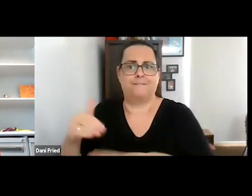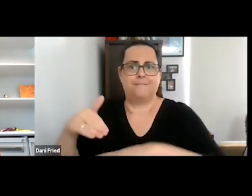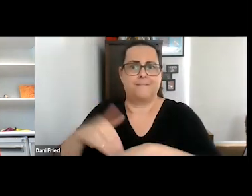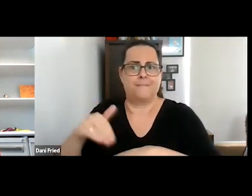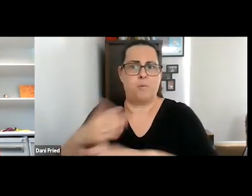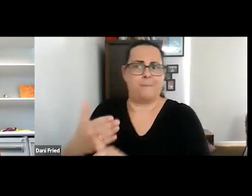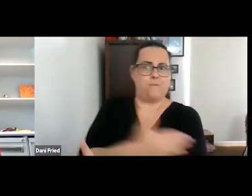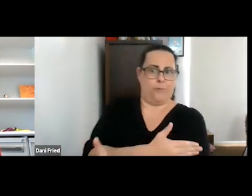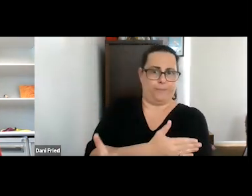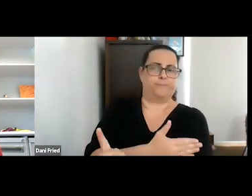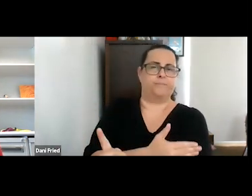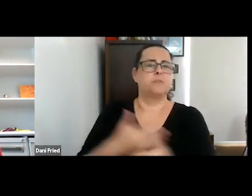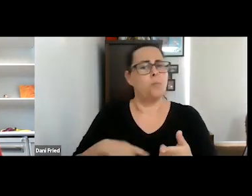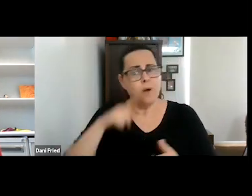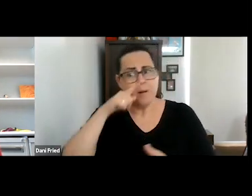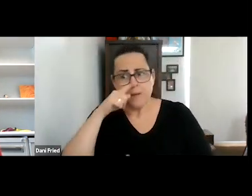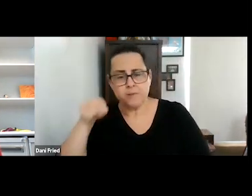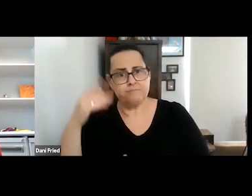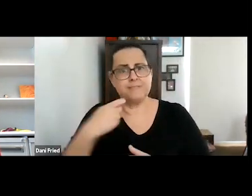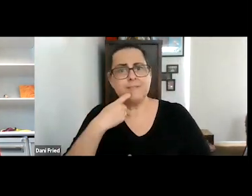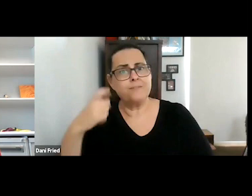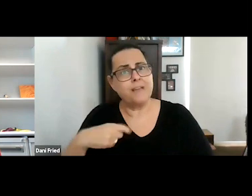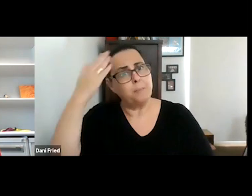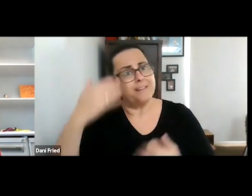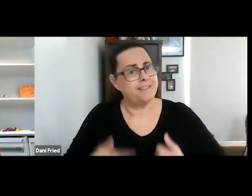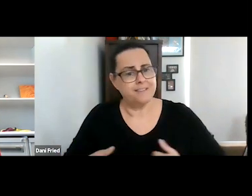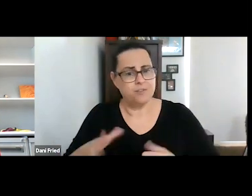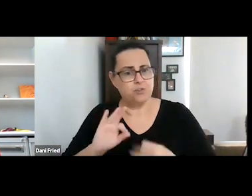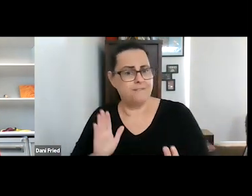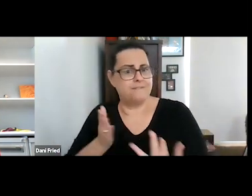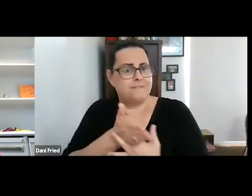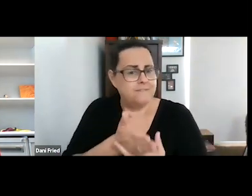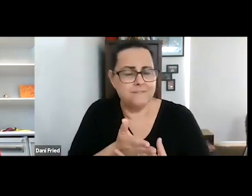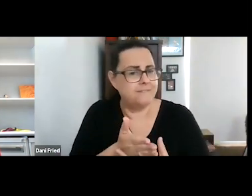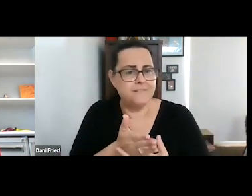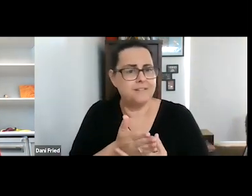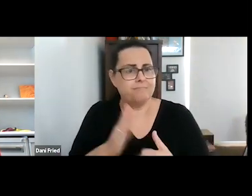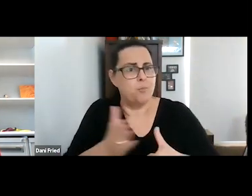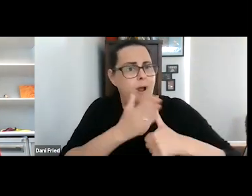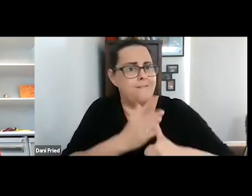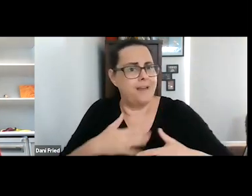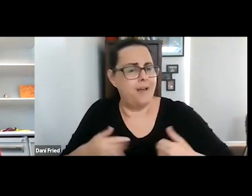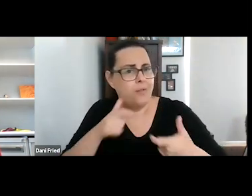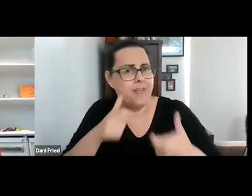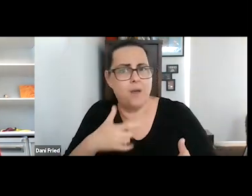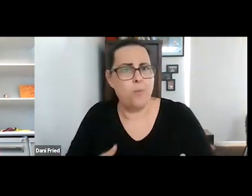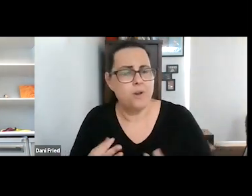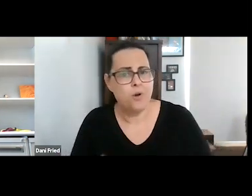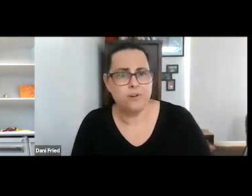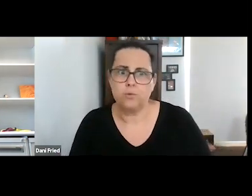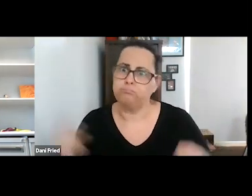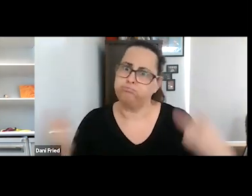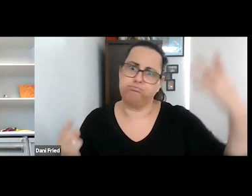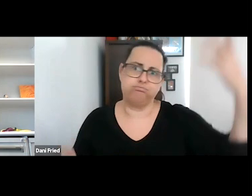So why are people with severe mental illness not getting full access to primary health care and preventive care? There's a lot